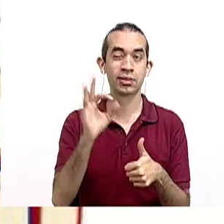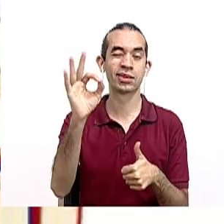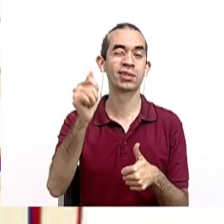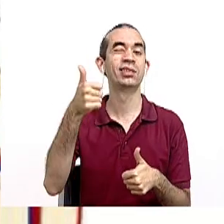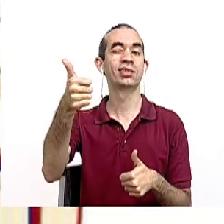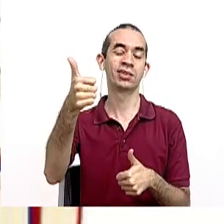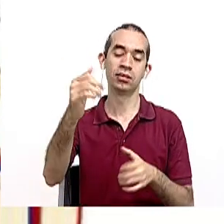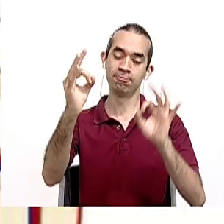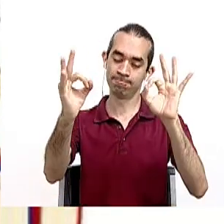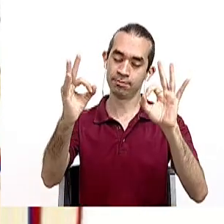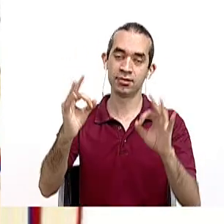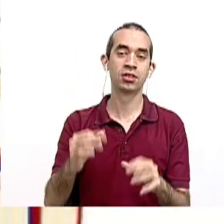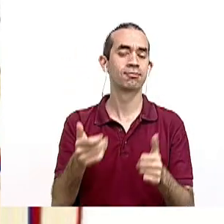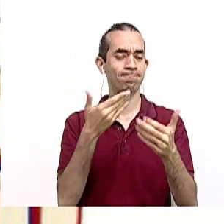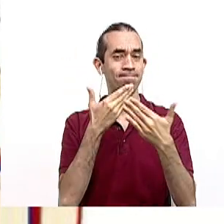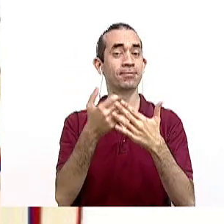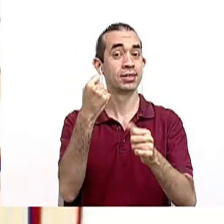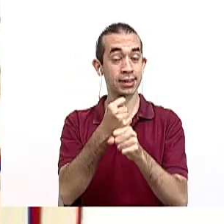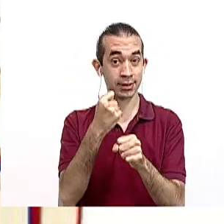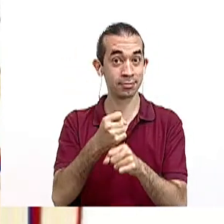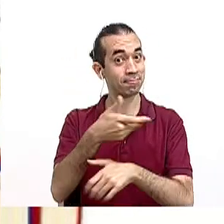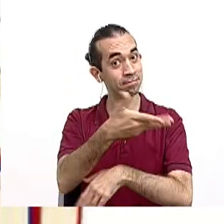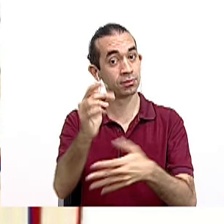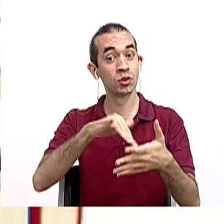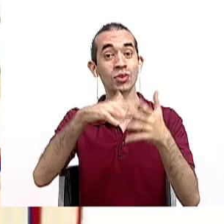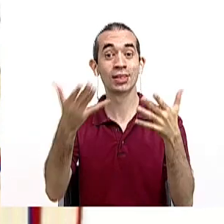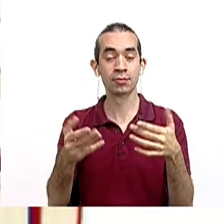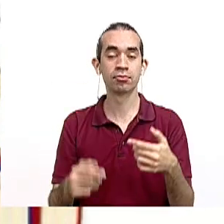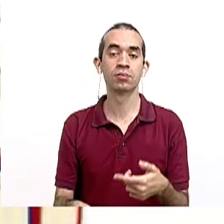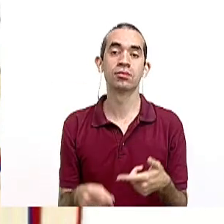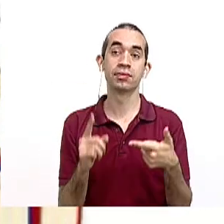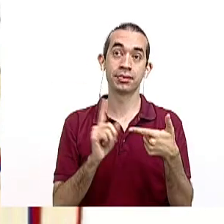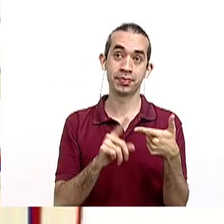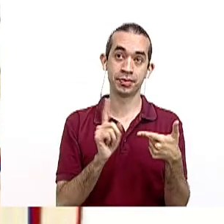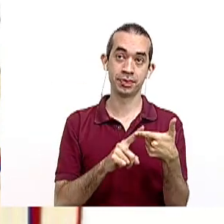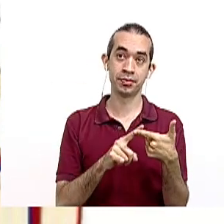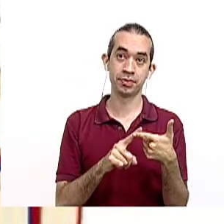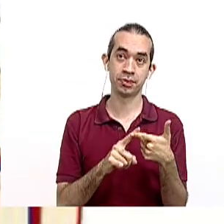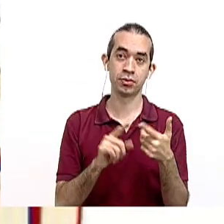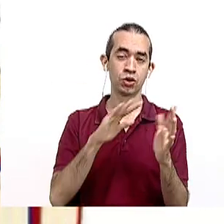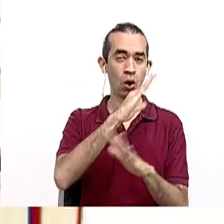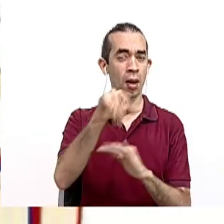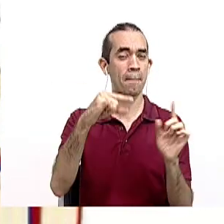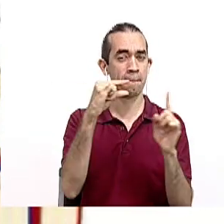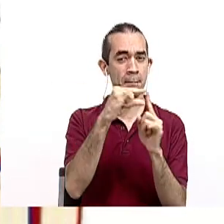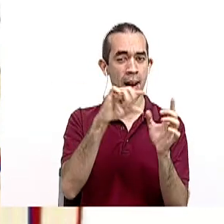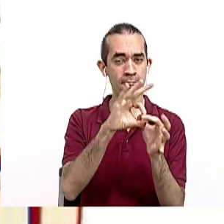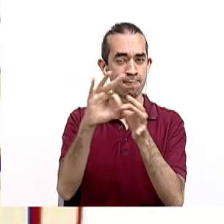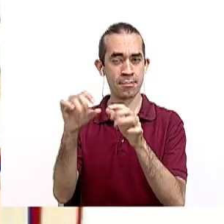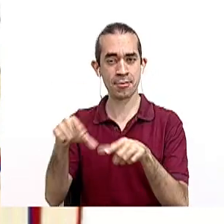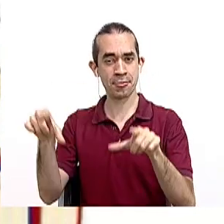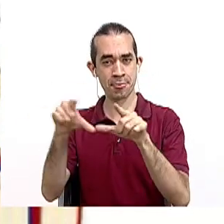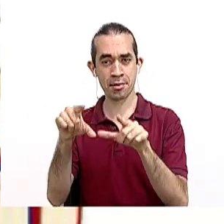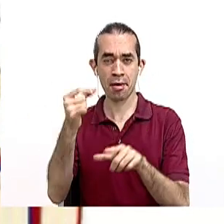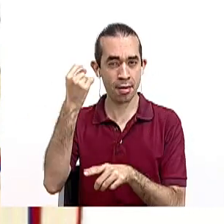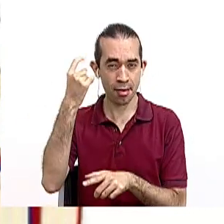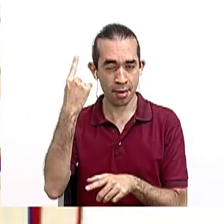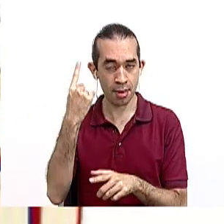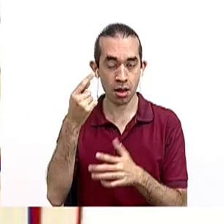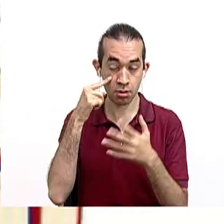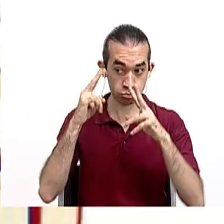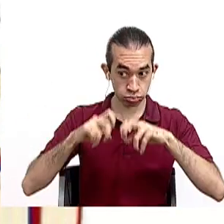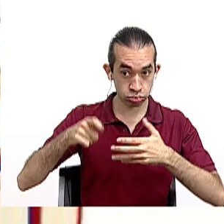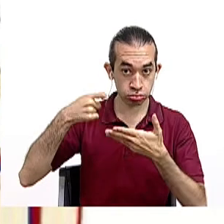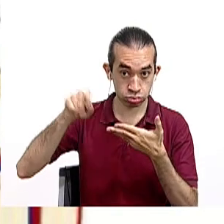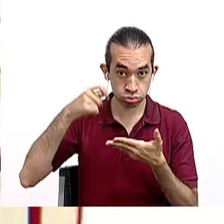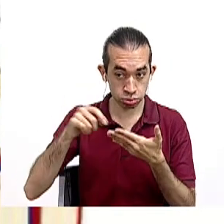Yes, very good. Good job, students. Now, did you check on the prepositions that you didn't understand? Did